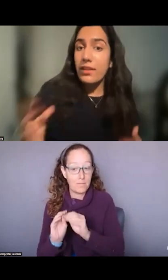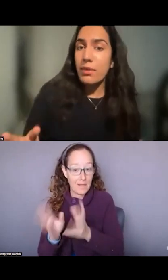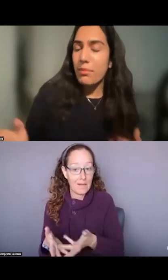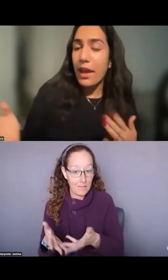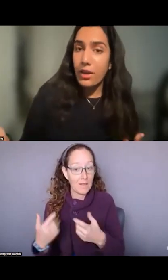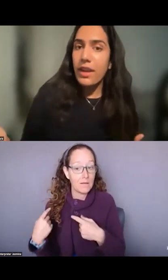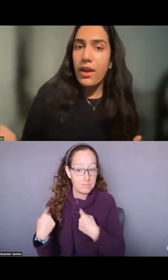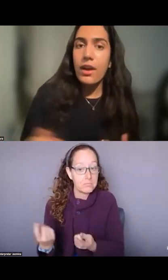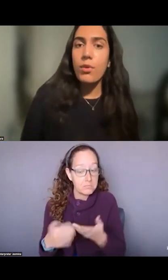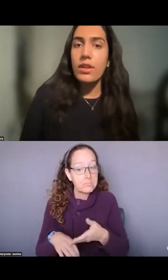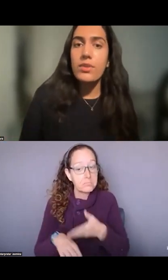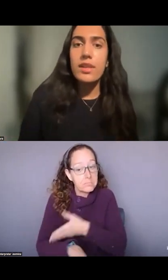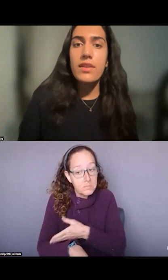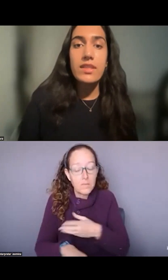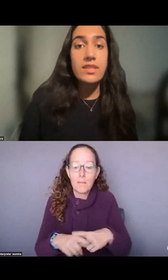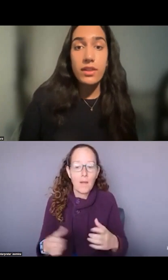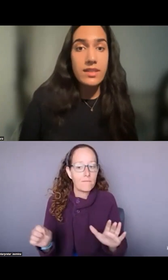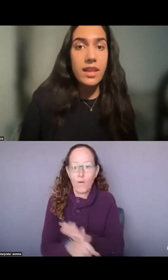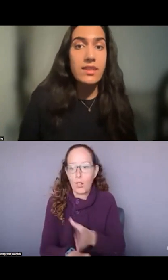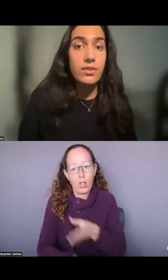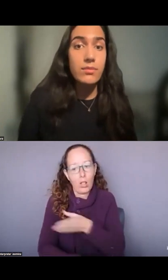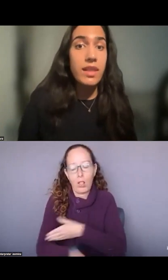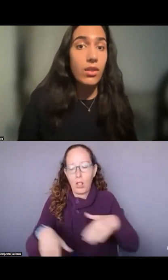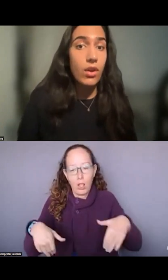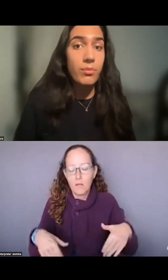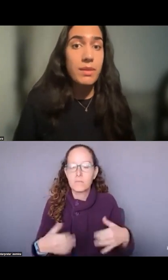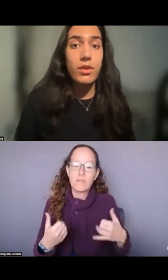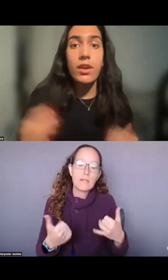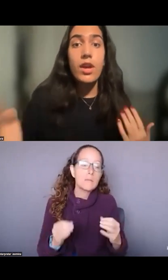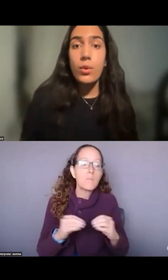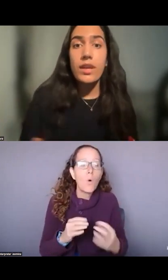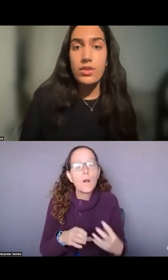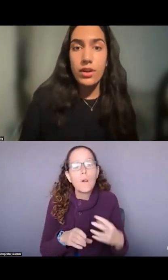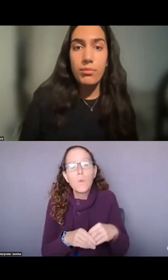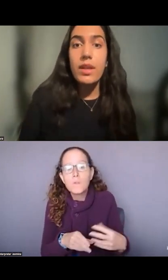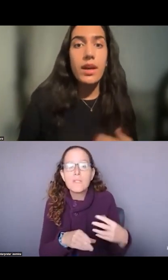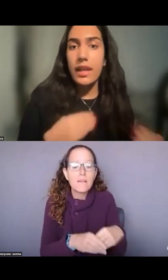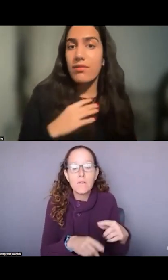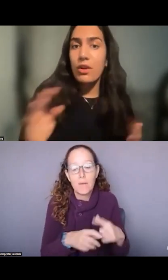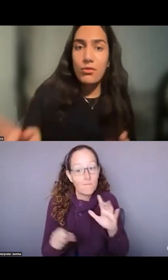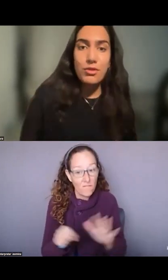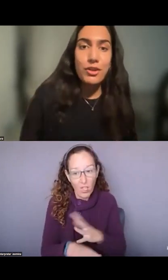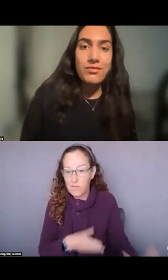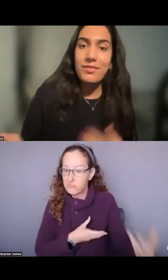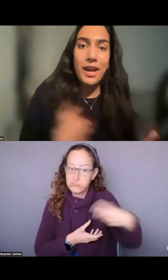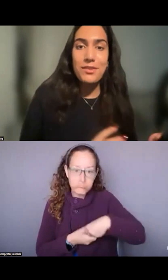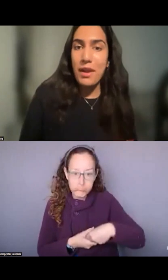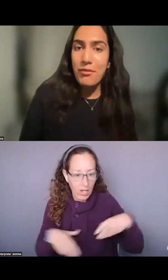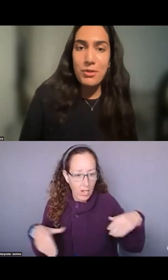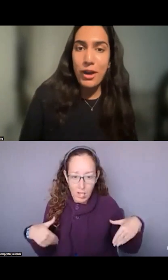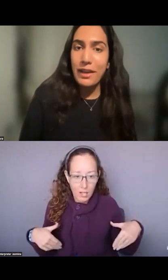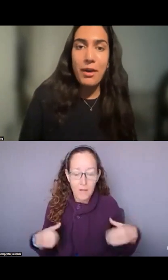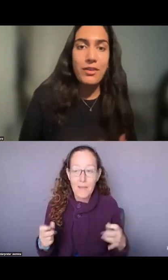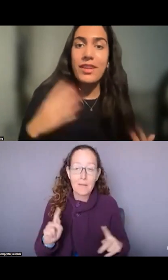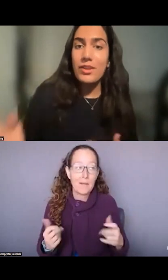be a little bit better now and more inclusive, it still isn't, and it's still something that a lot of people are quick to turn their heads away